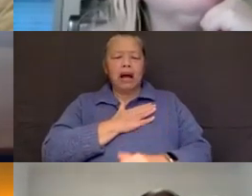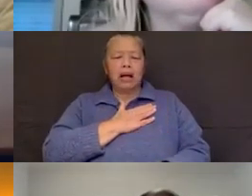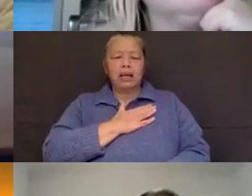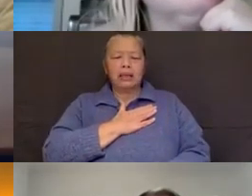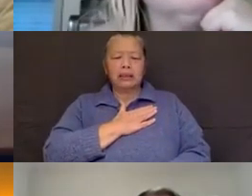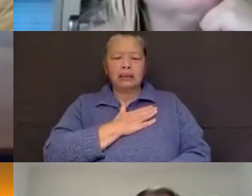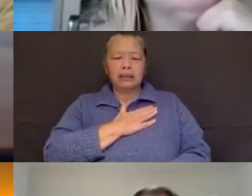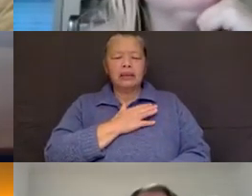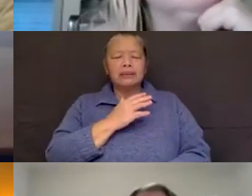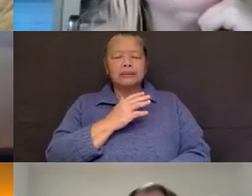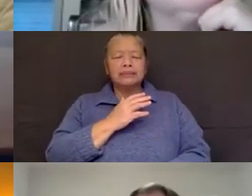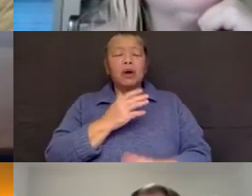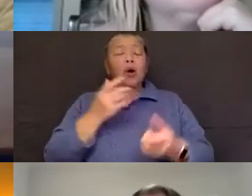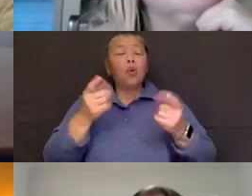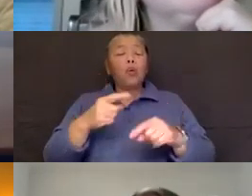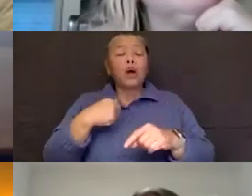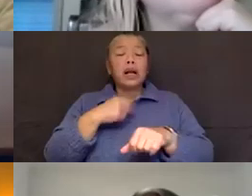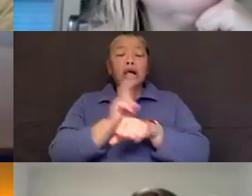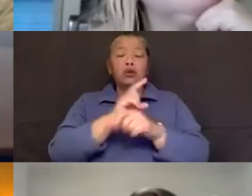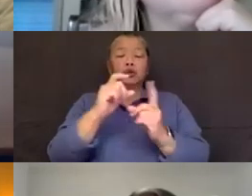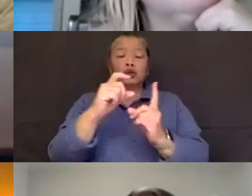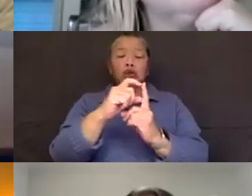when I use the term